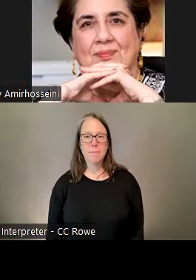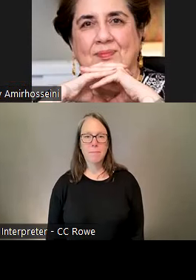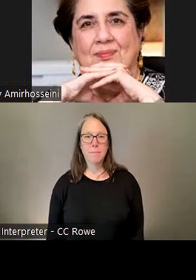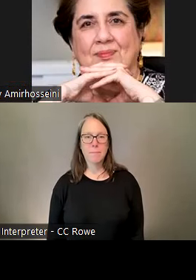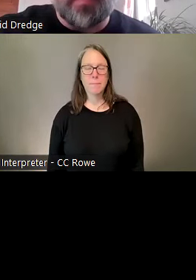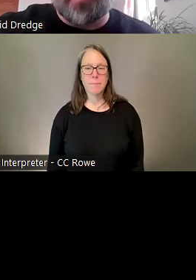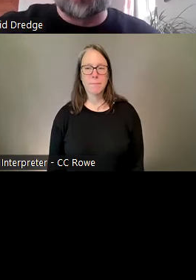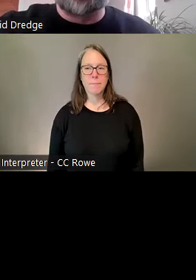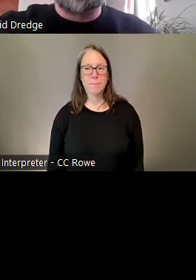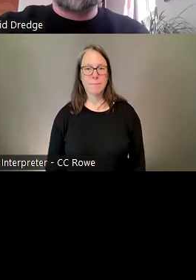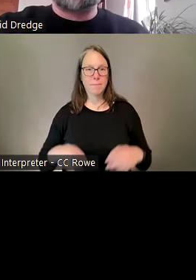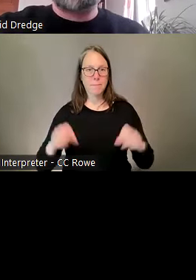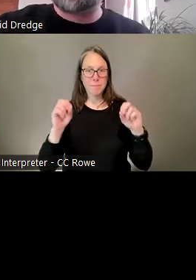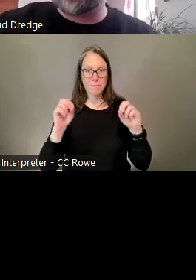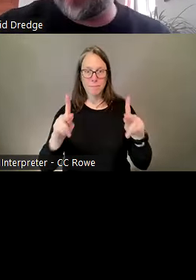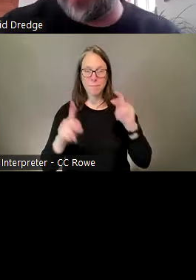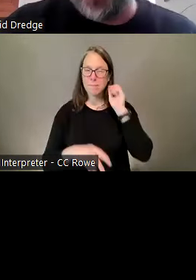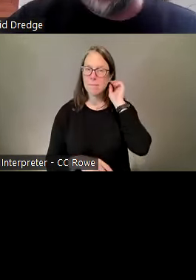All right.